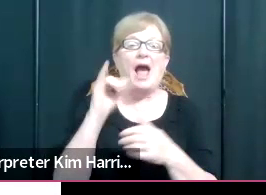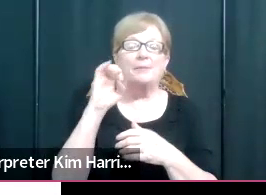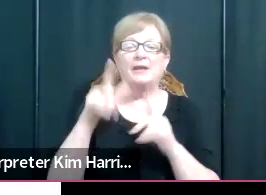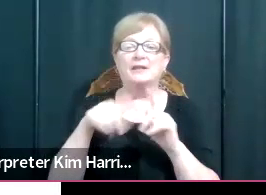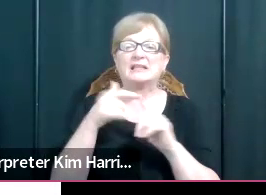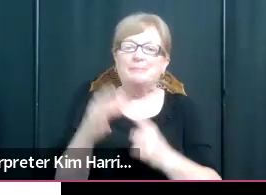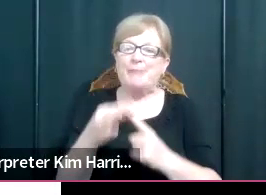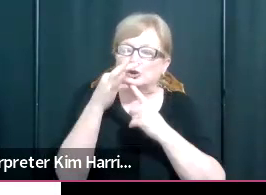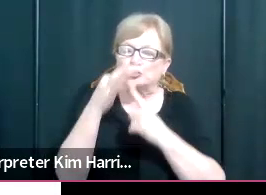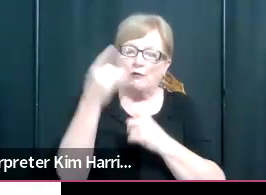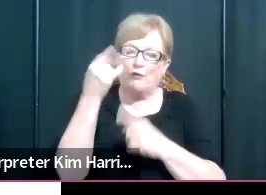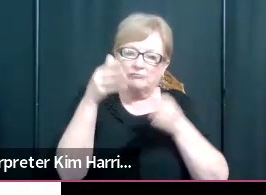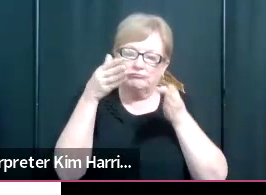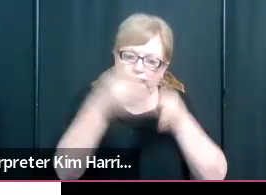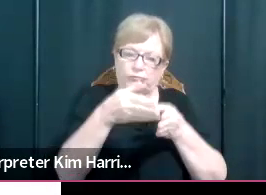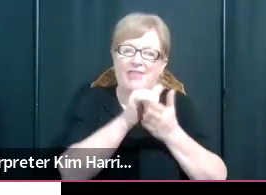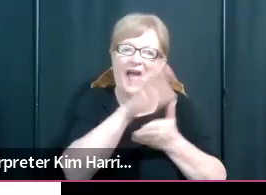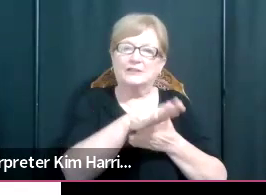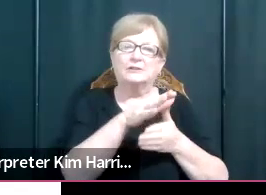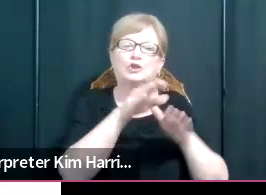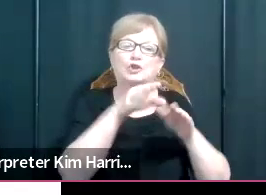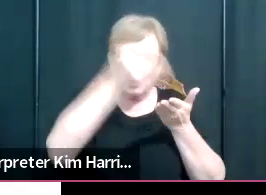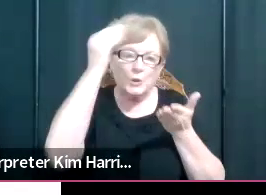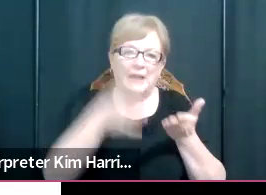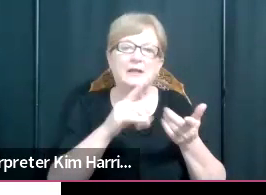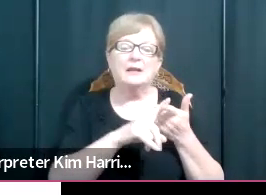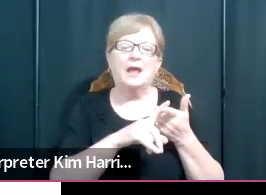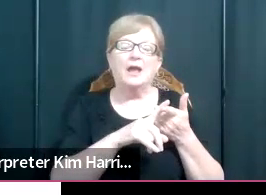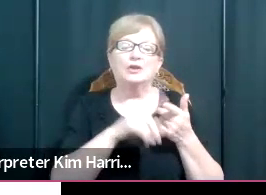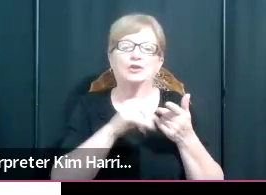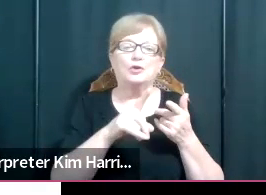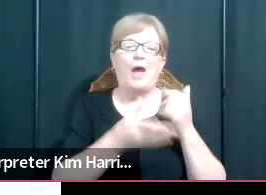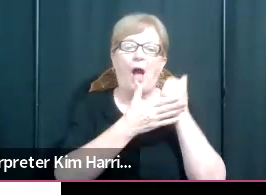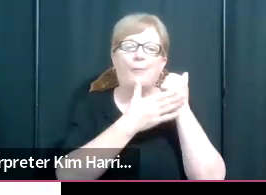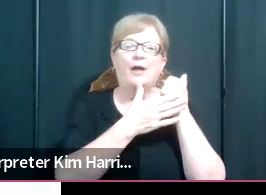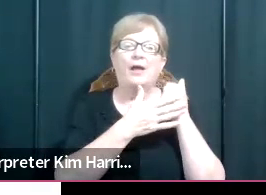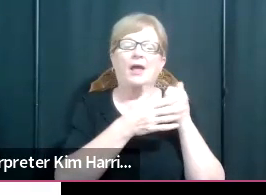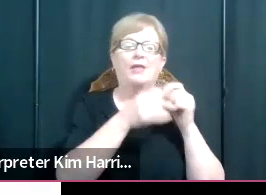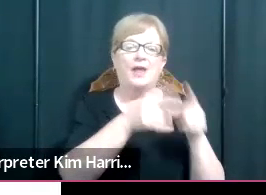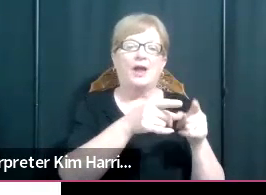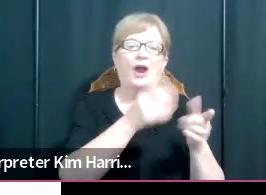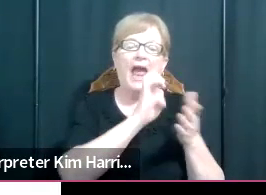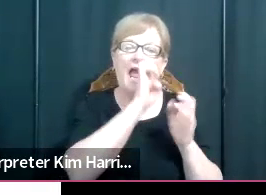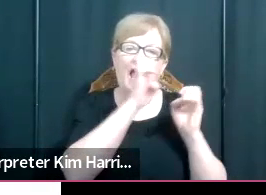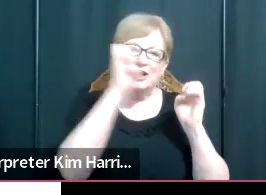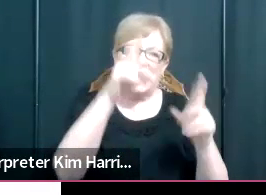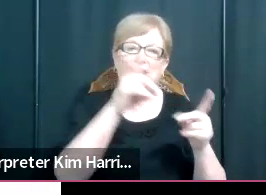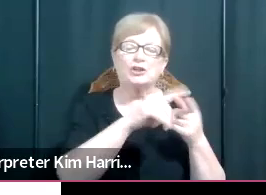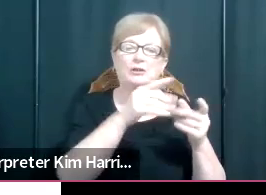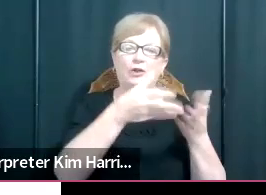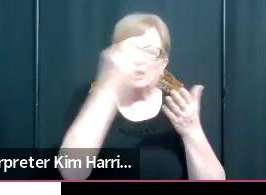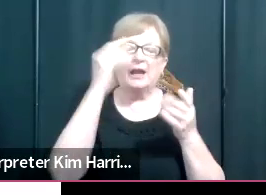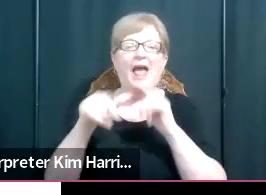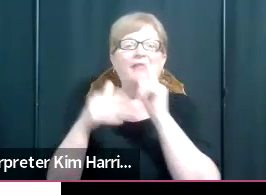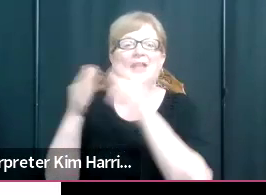specialized instruction related services that a student needs to access their education, and 504 plans focus more on the accommodations